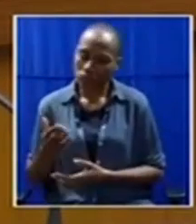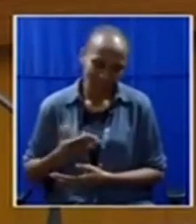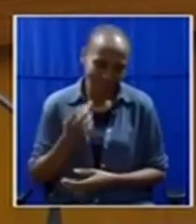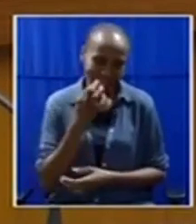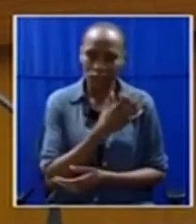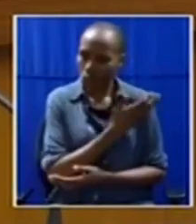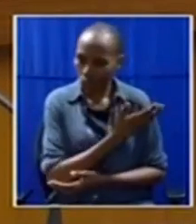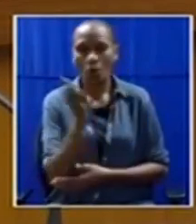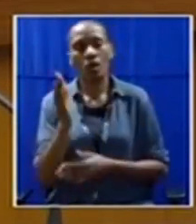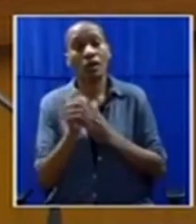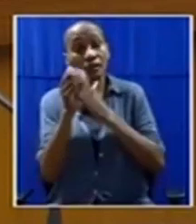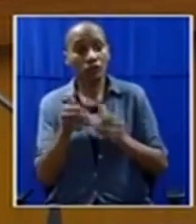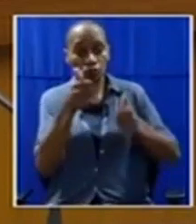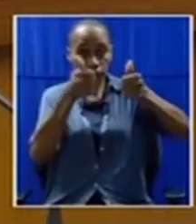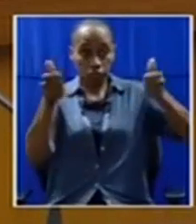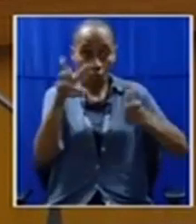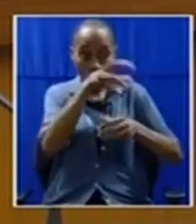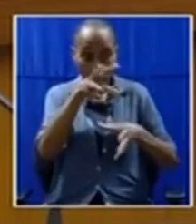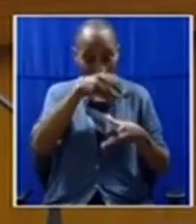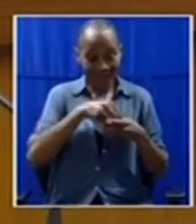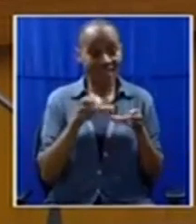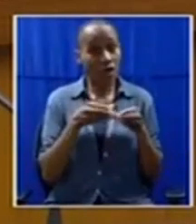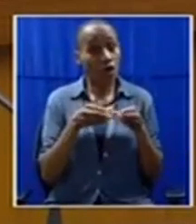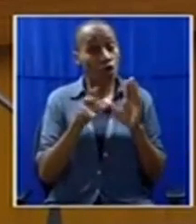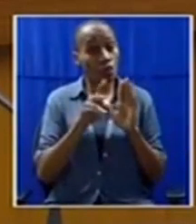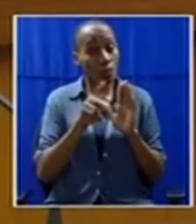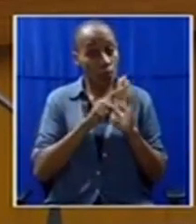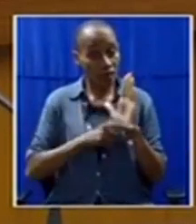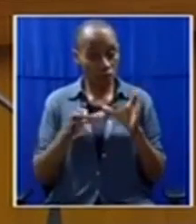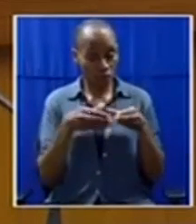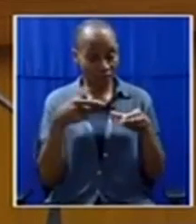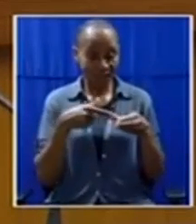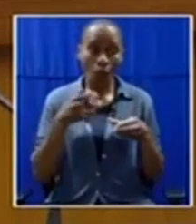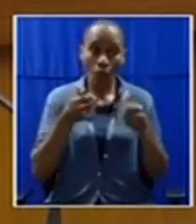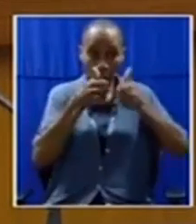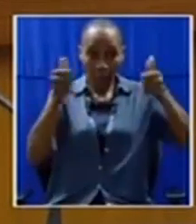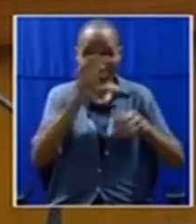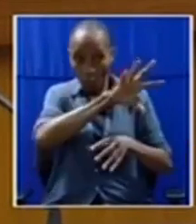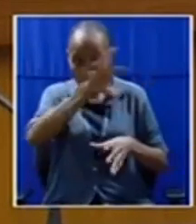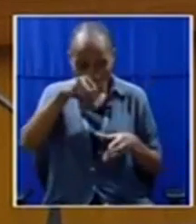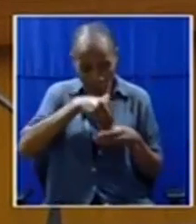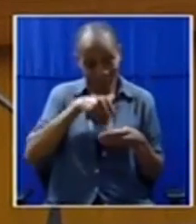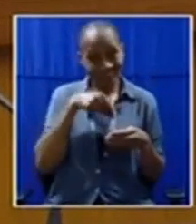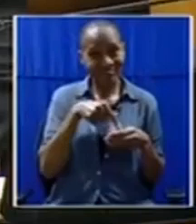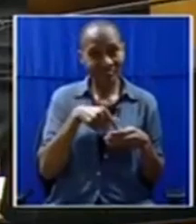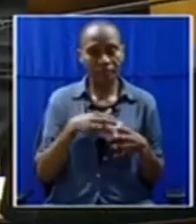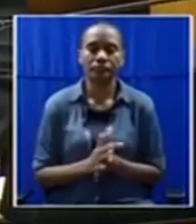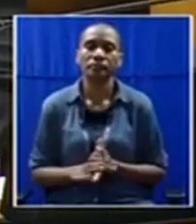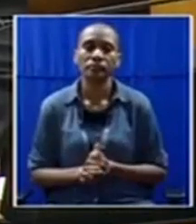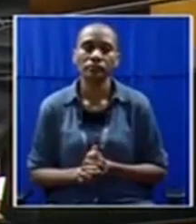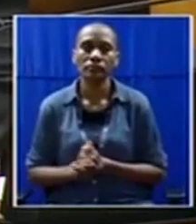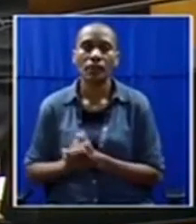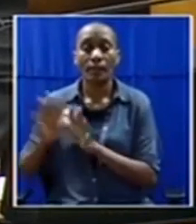All whips that were participating in the programming committee. The sixth parliament